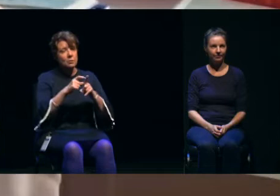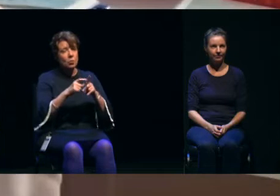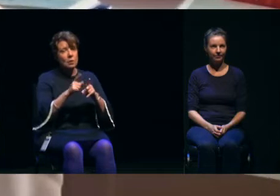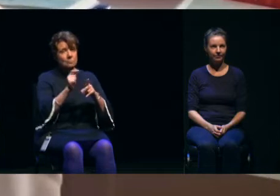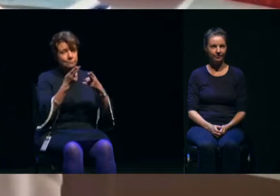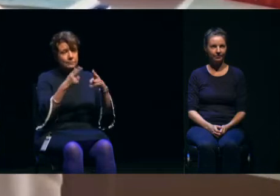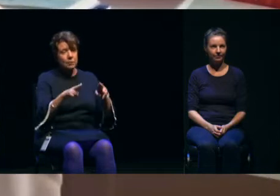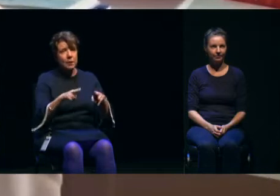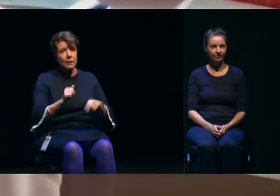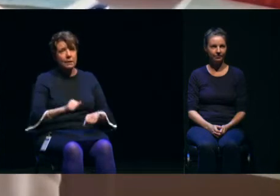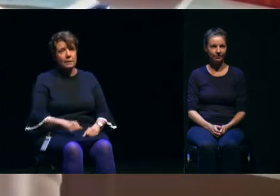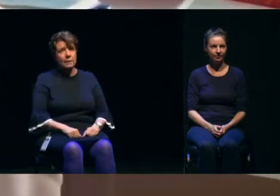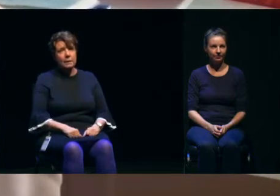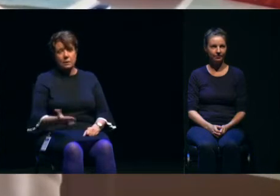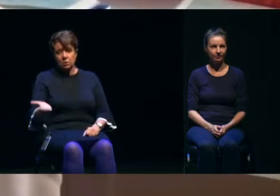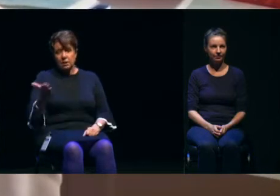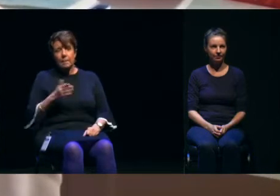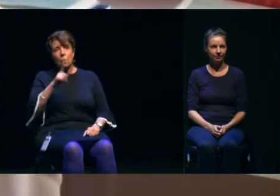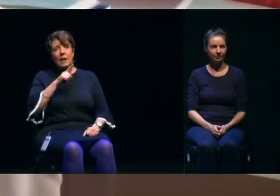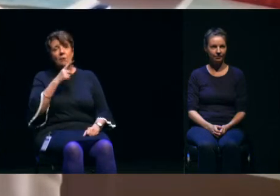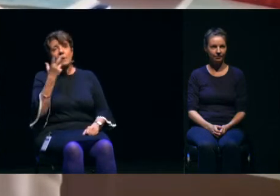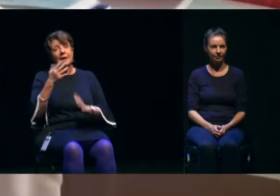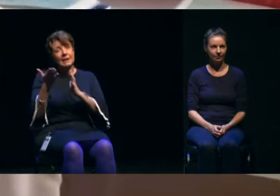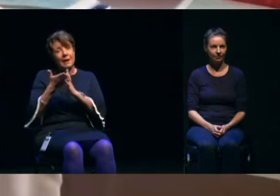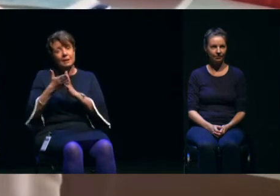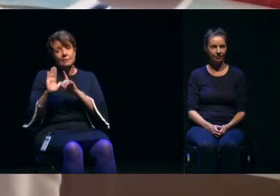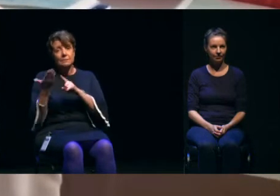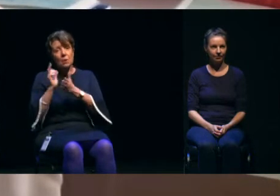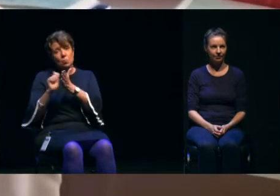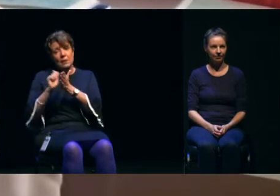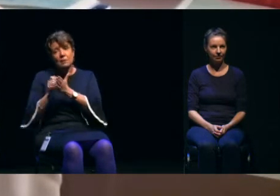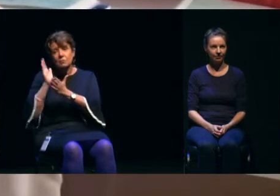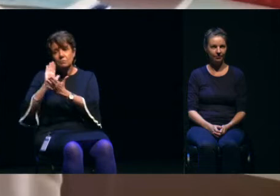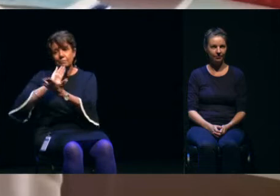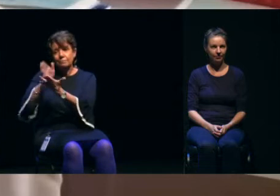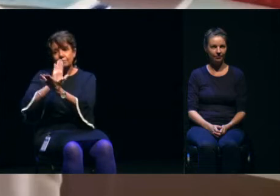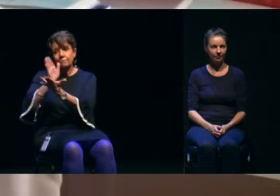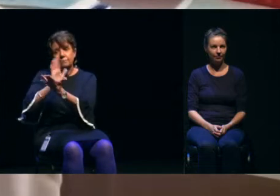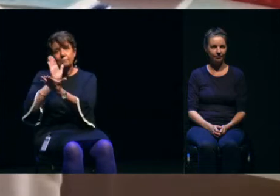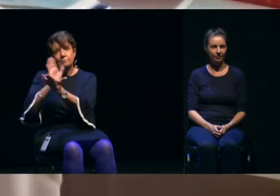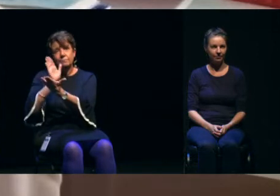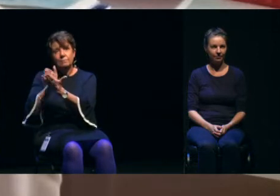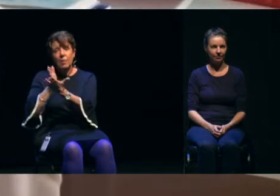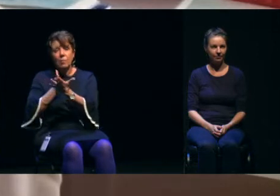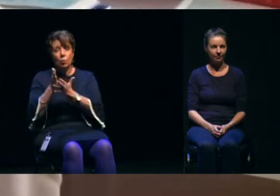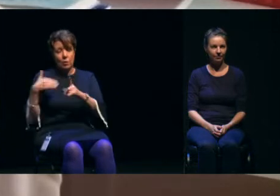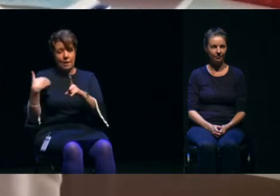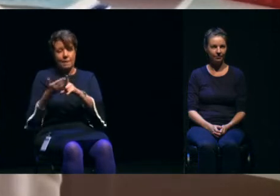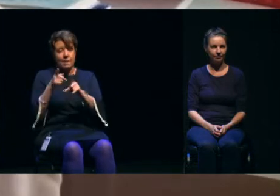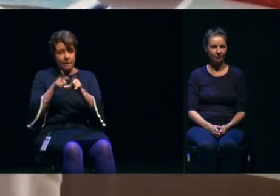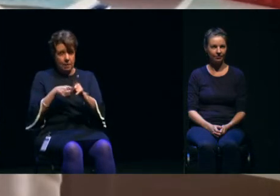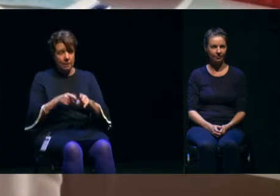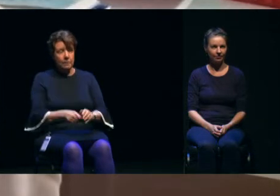my mother gave me back 180 letters that I had written to her during that year. And she